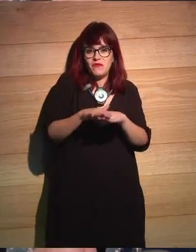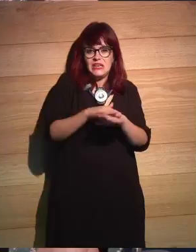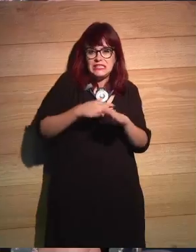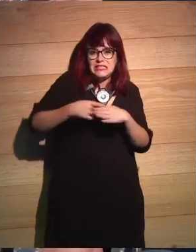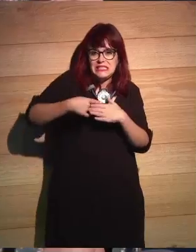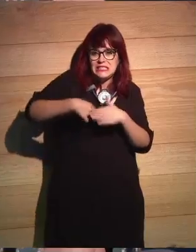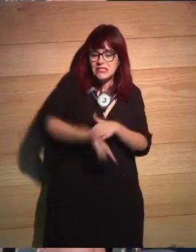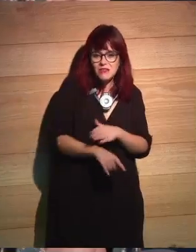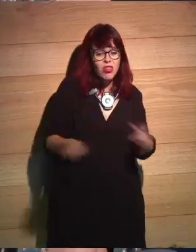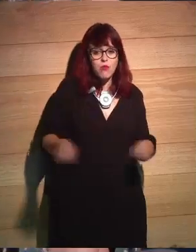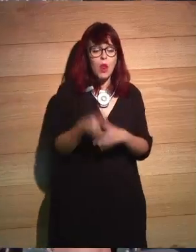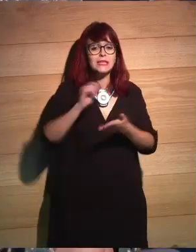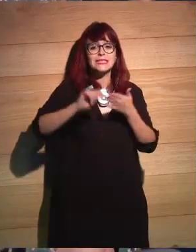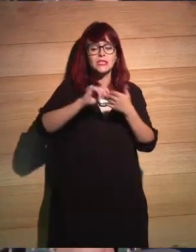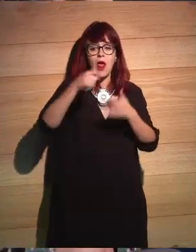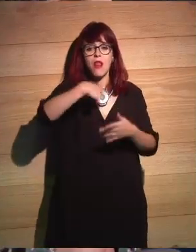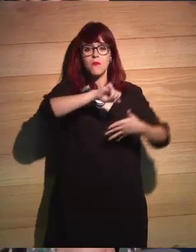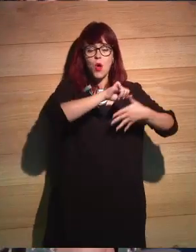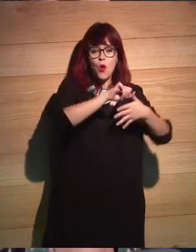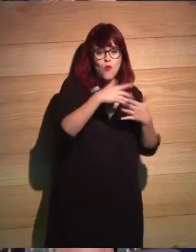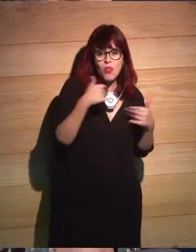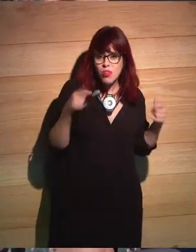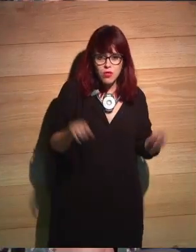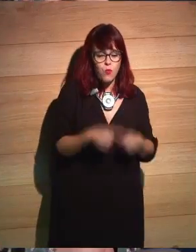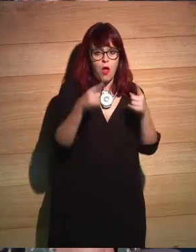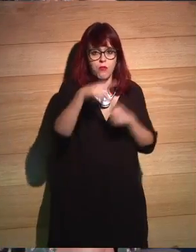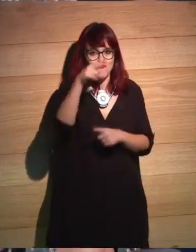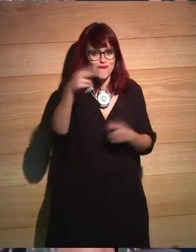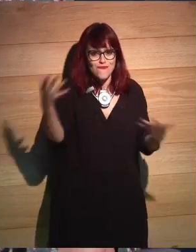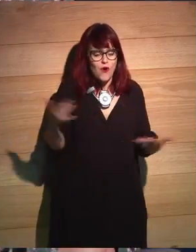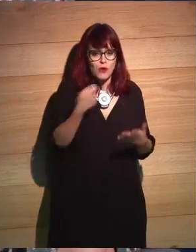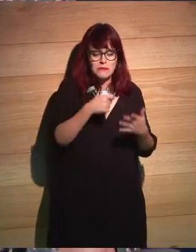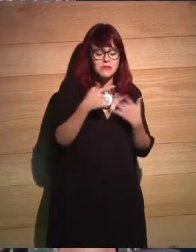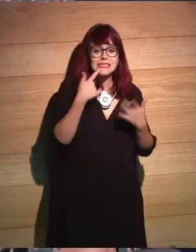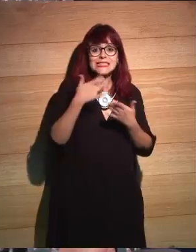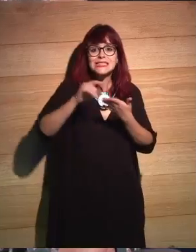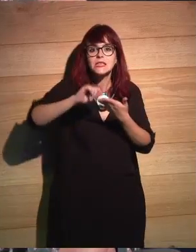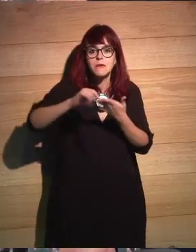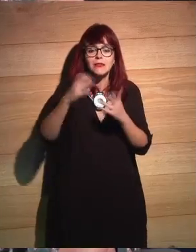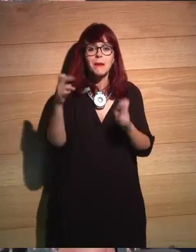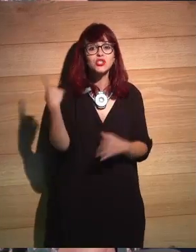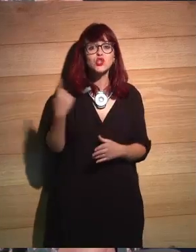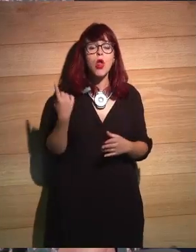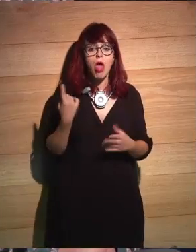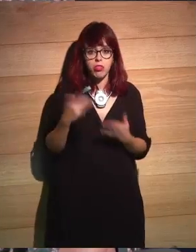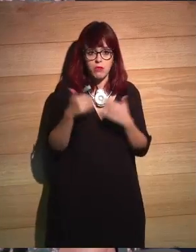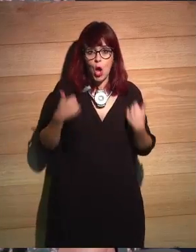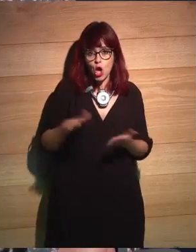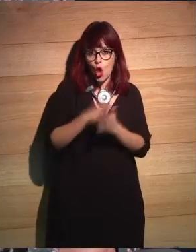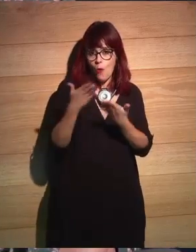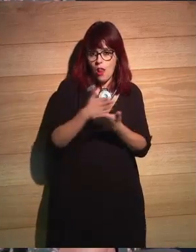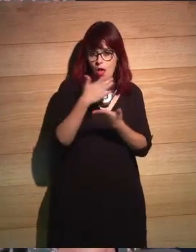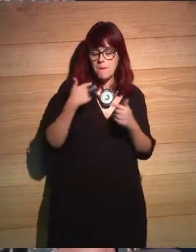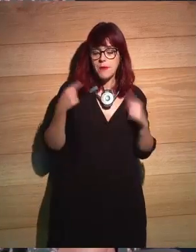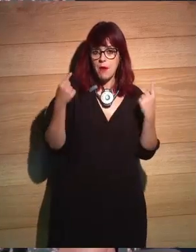Spanish writers, or Norwegian writers, if you write about loneliness, like my first novel, and I